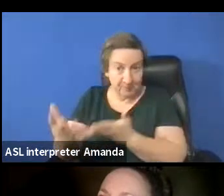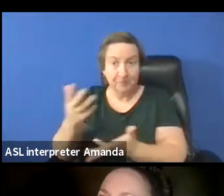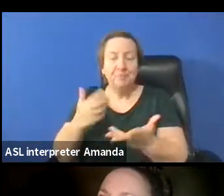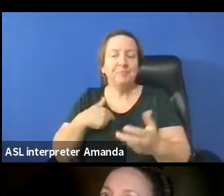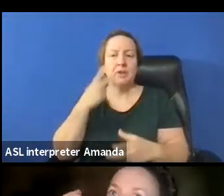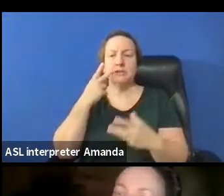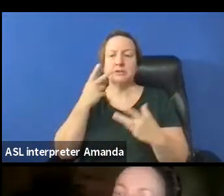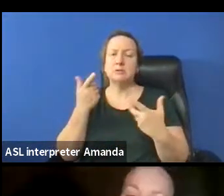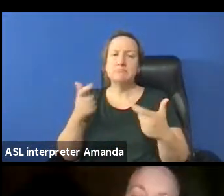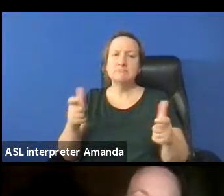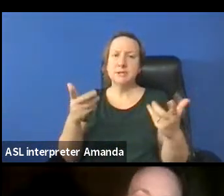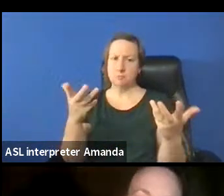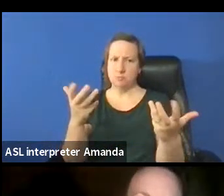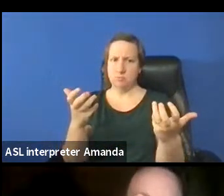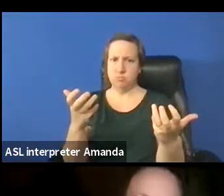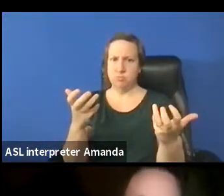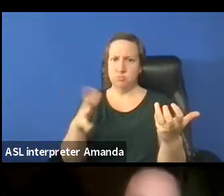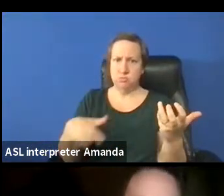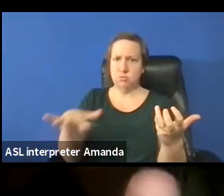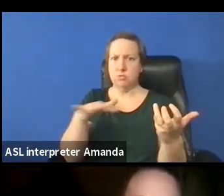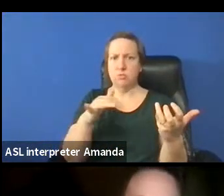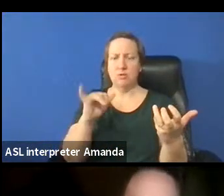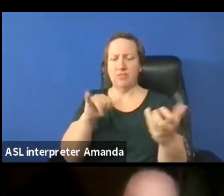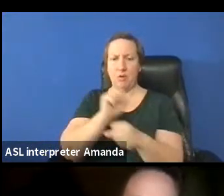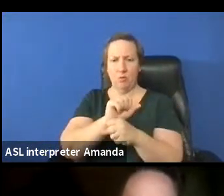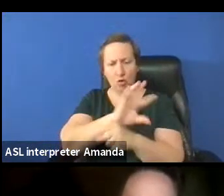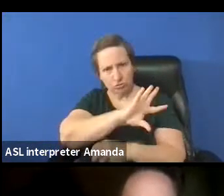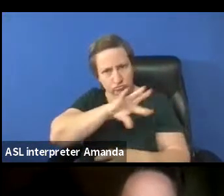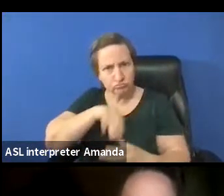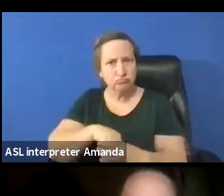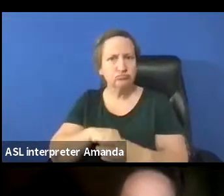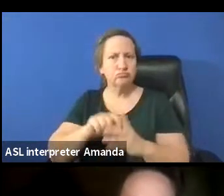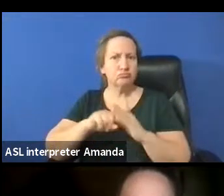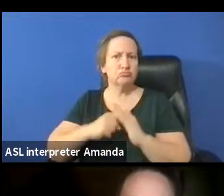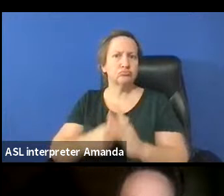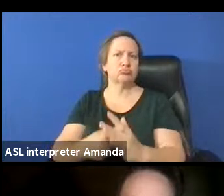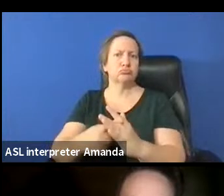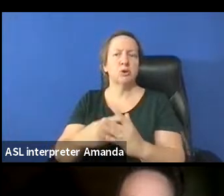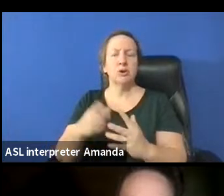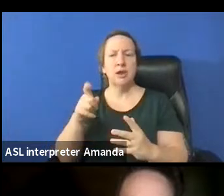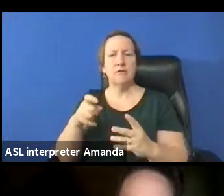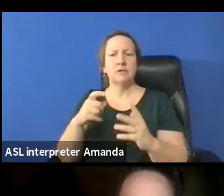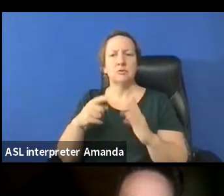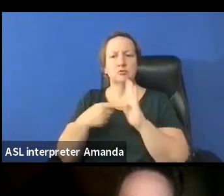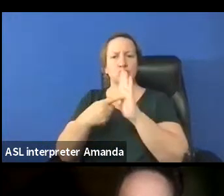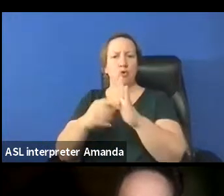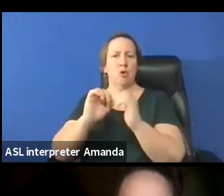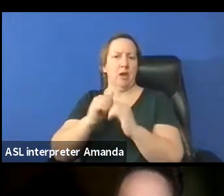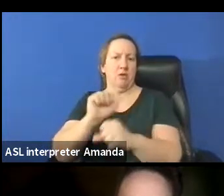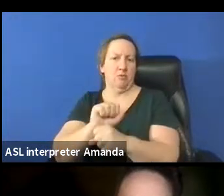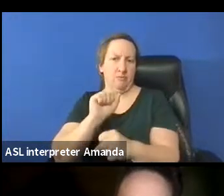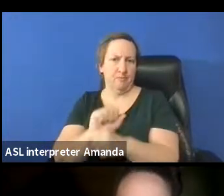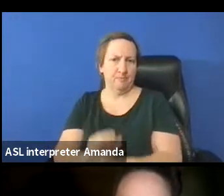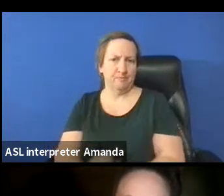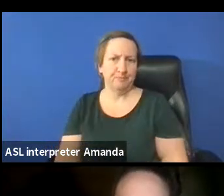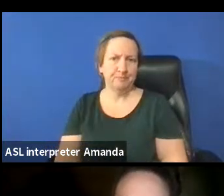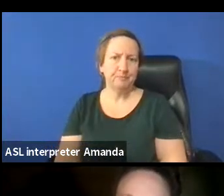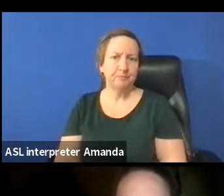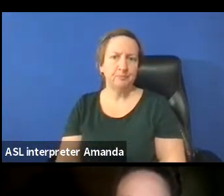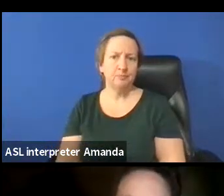strong desire to integrate this work. I think we just have to paint the picture as to how.